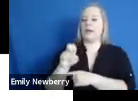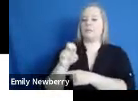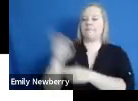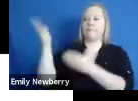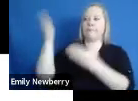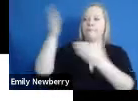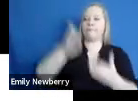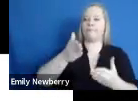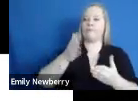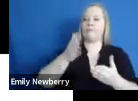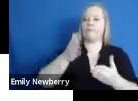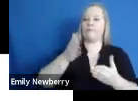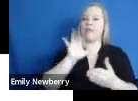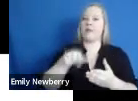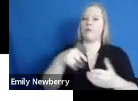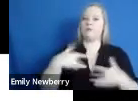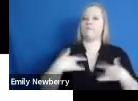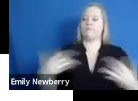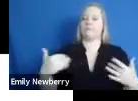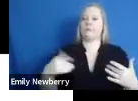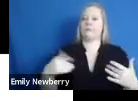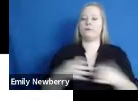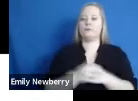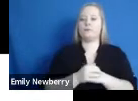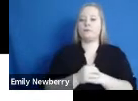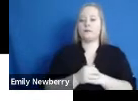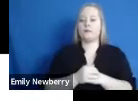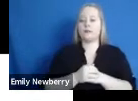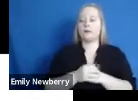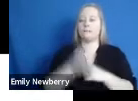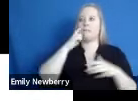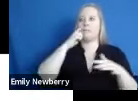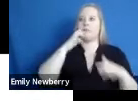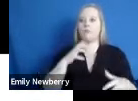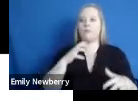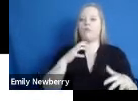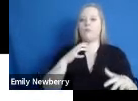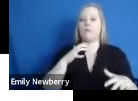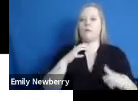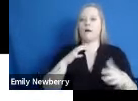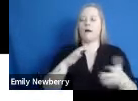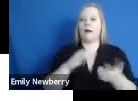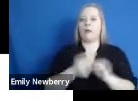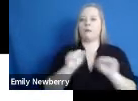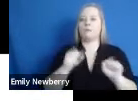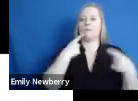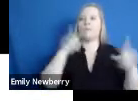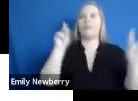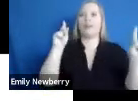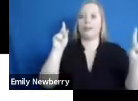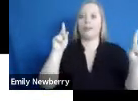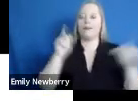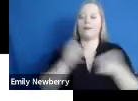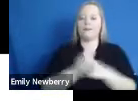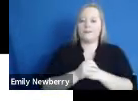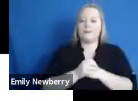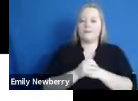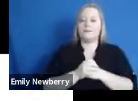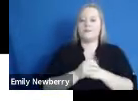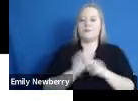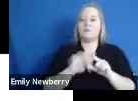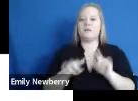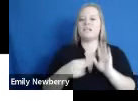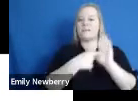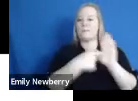an event. I'm really kind of amazed how we actually were able to pull it off. But it's sort of a model now